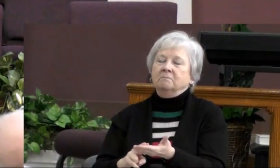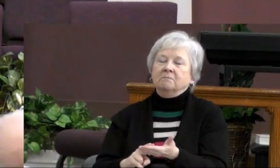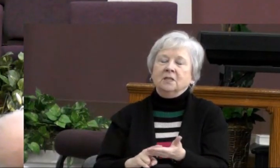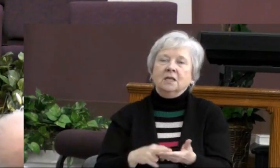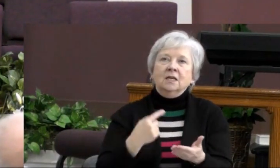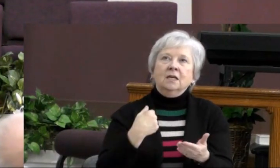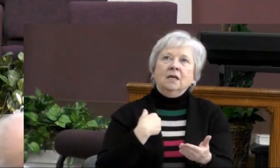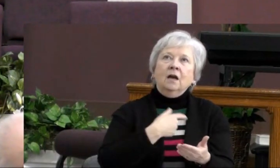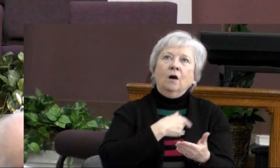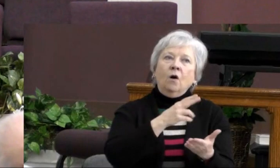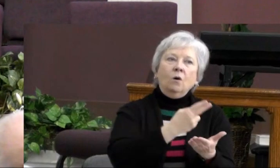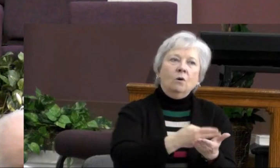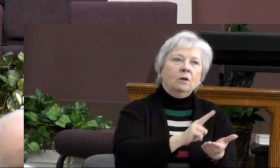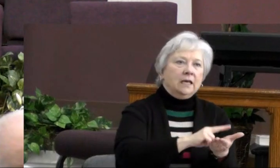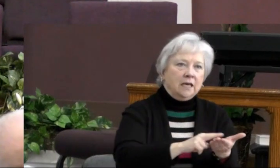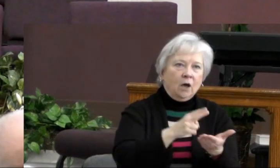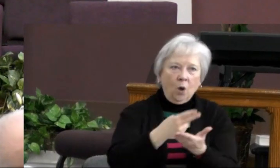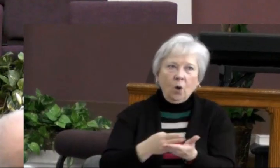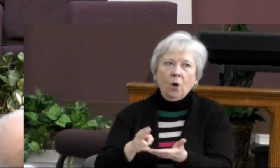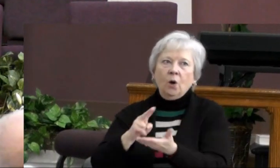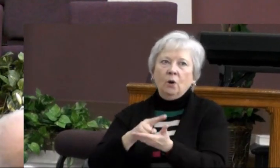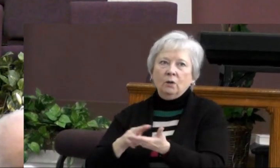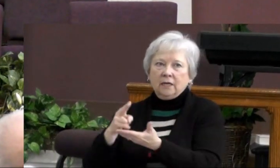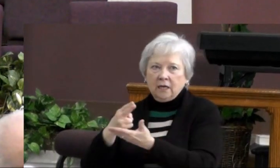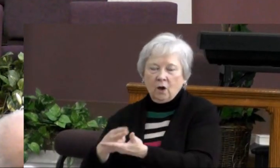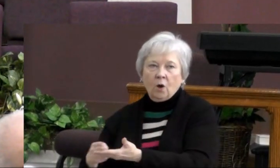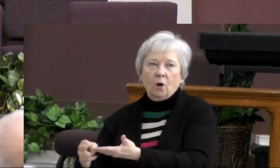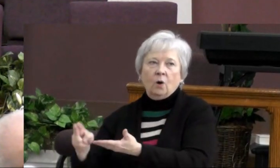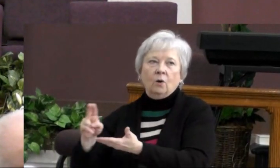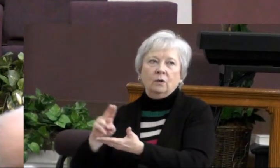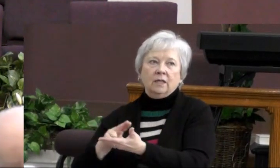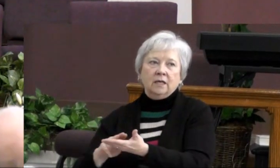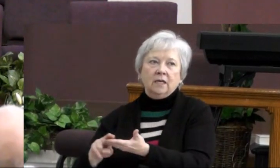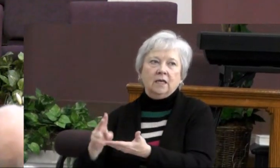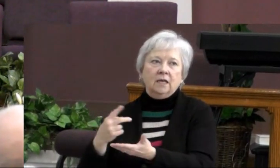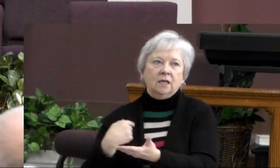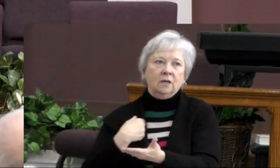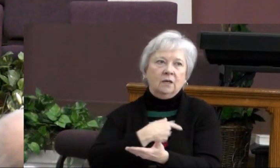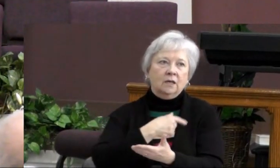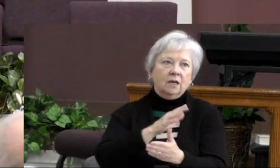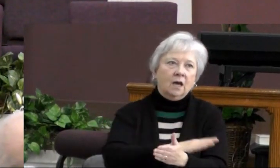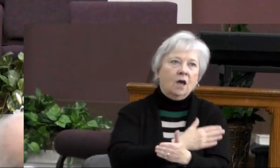We sing, holy, holy, holy.